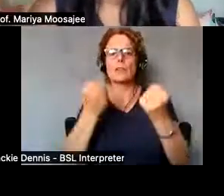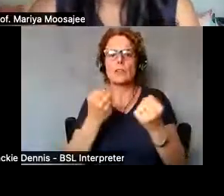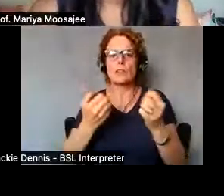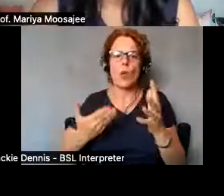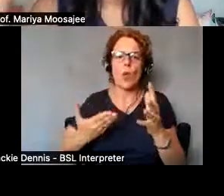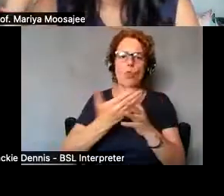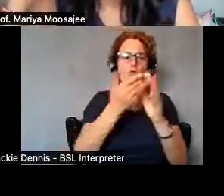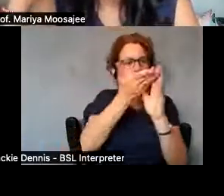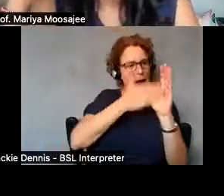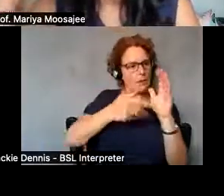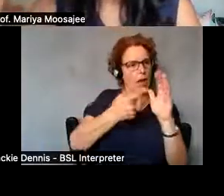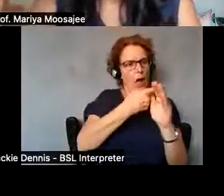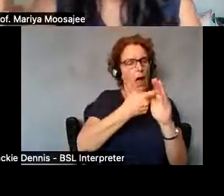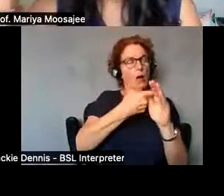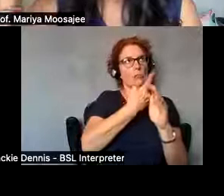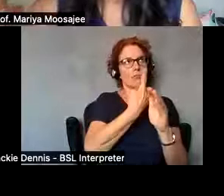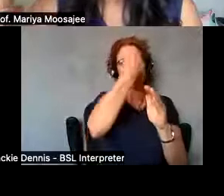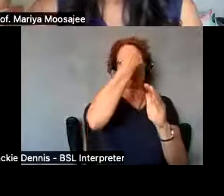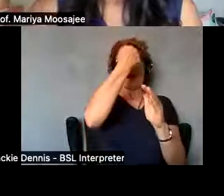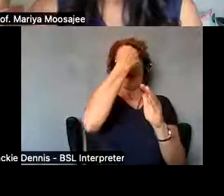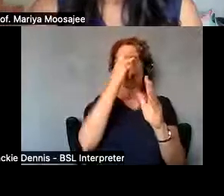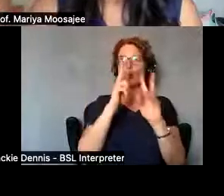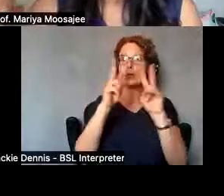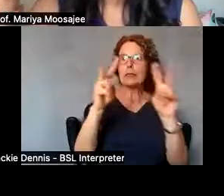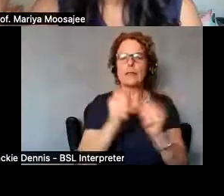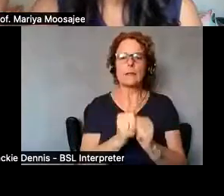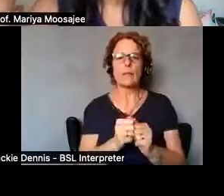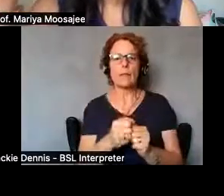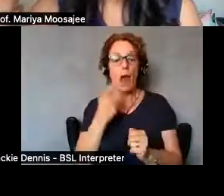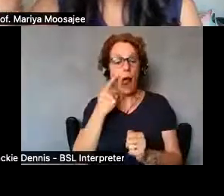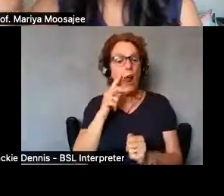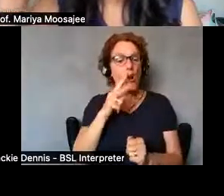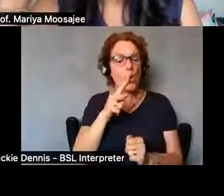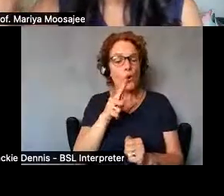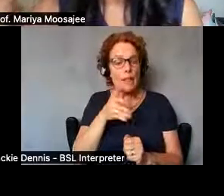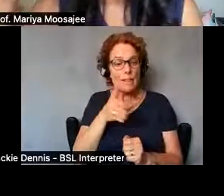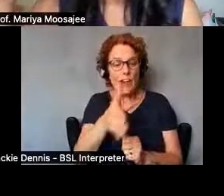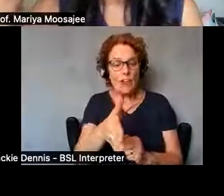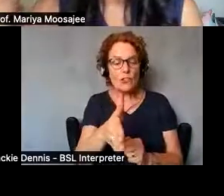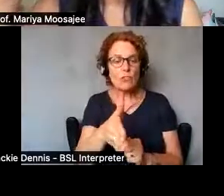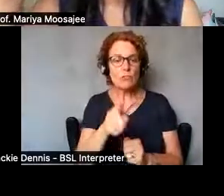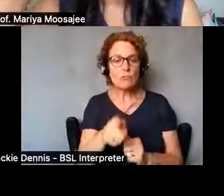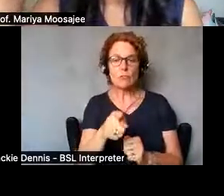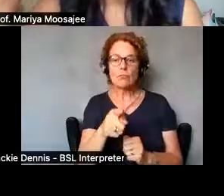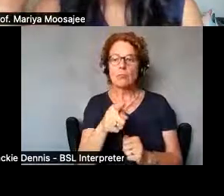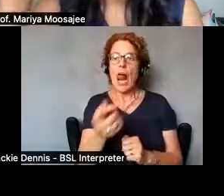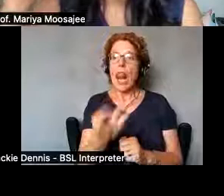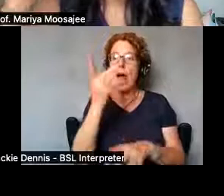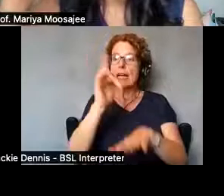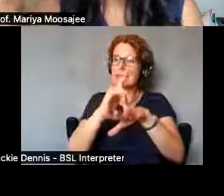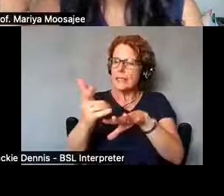to the brain and helps us to see. And when we looked at our zebrafish, we found that the light sensitive pigment